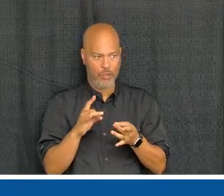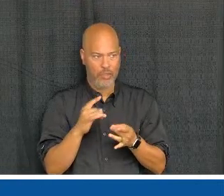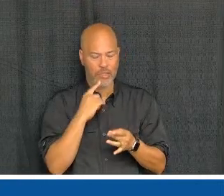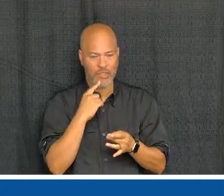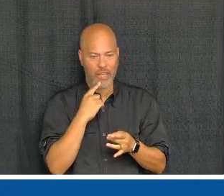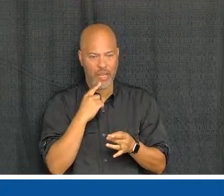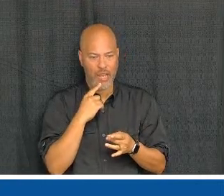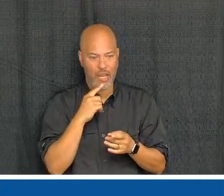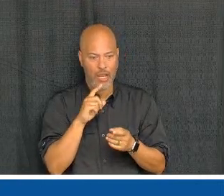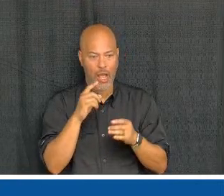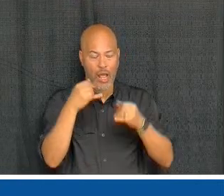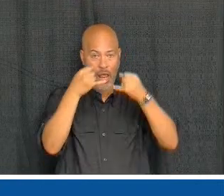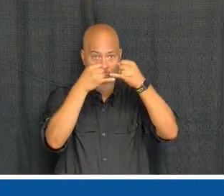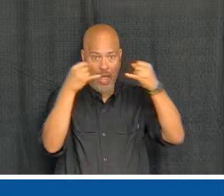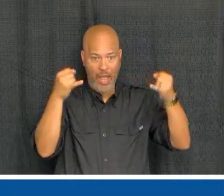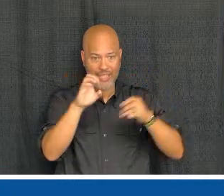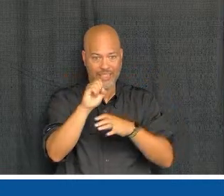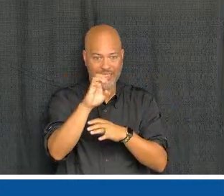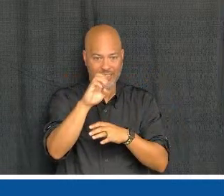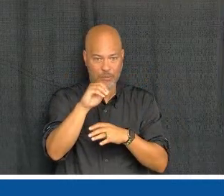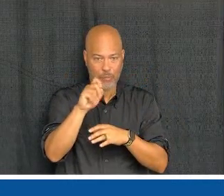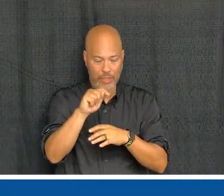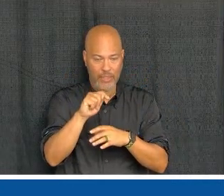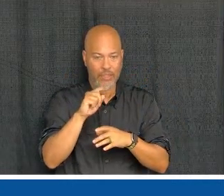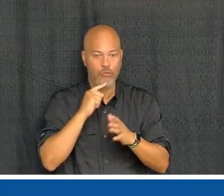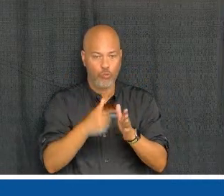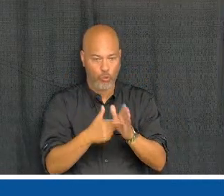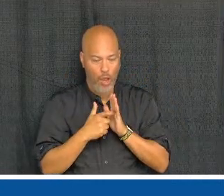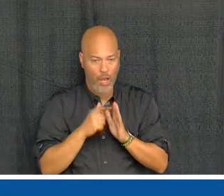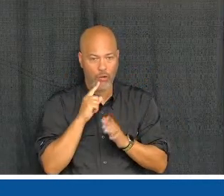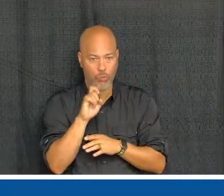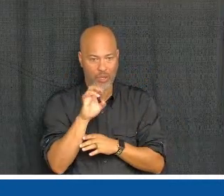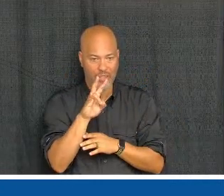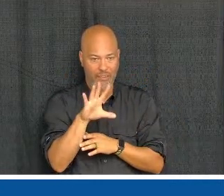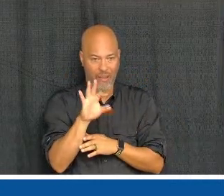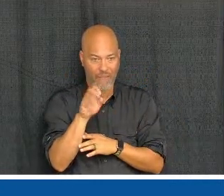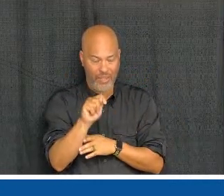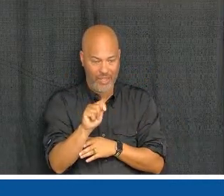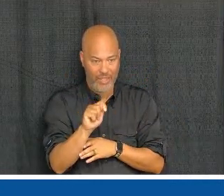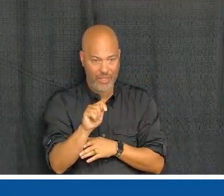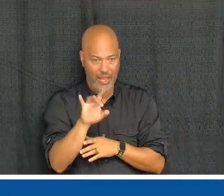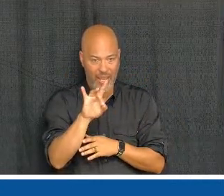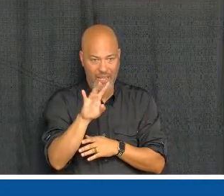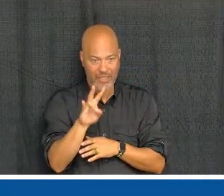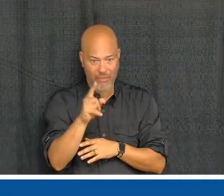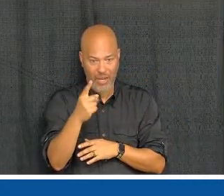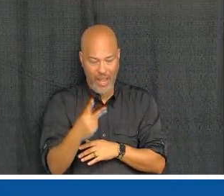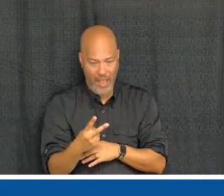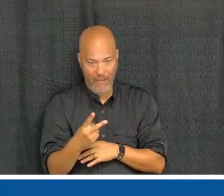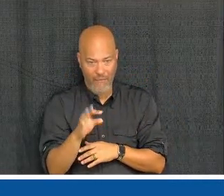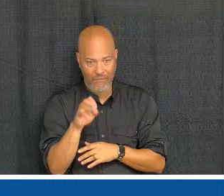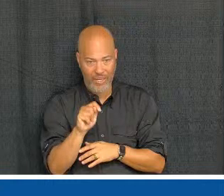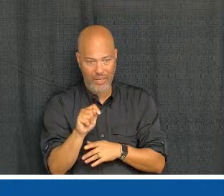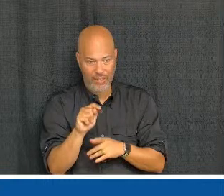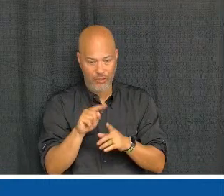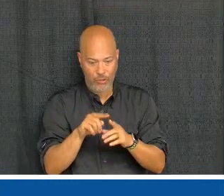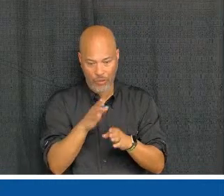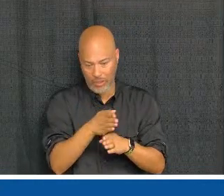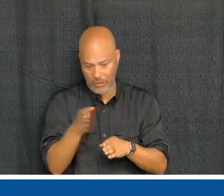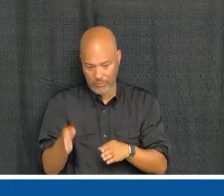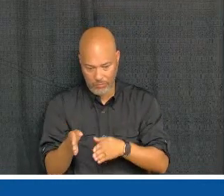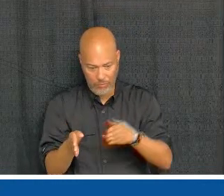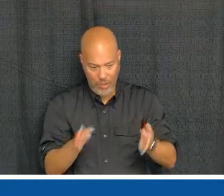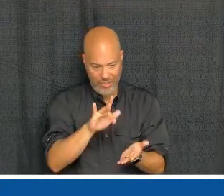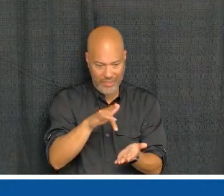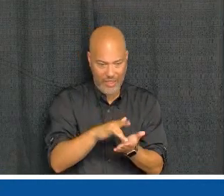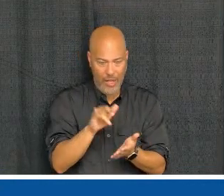said transmission line easement is at this location. It is 175 feet, 87.5 feet to either side of the center